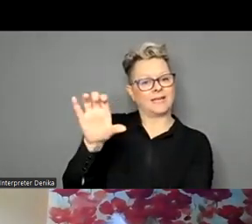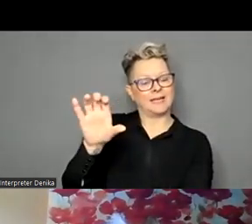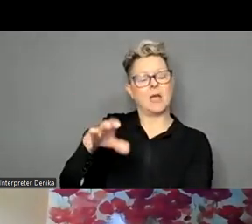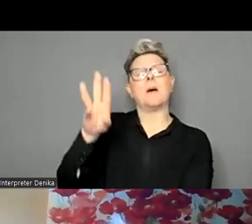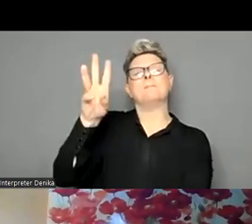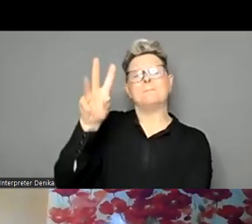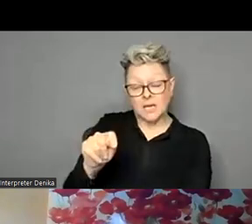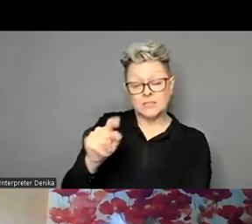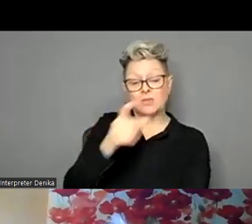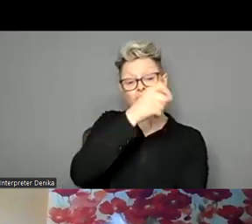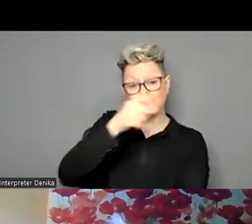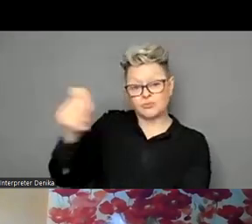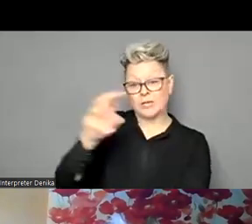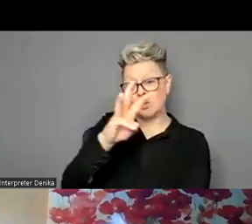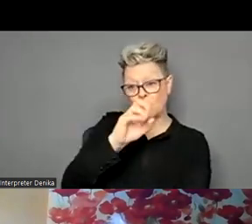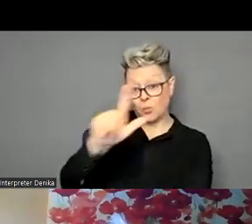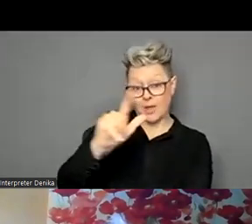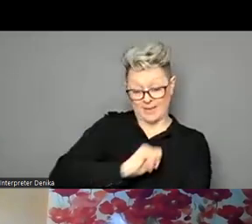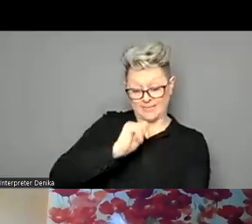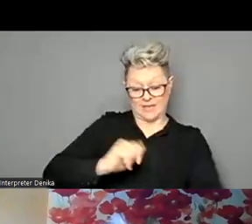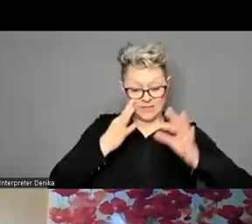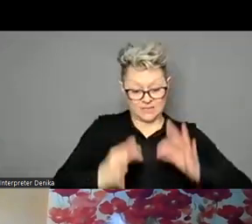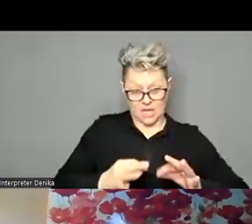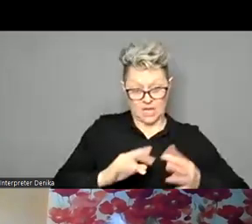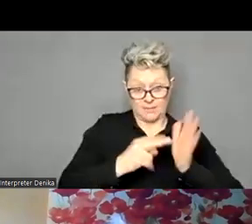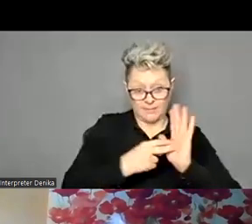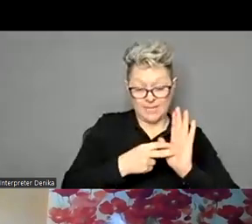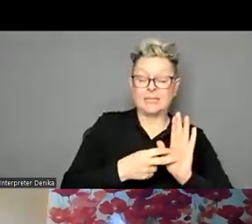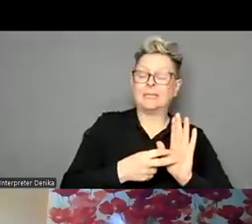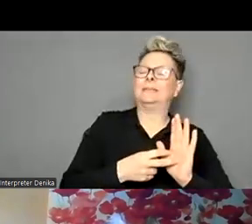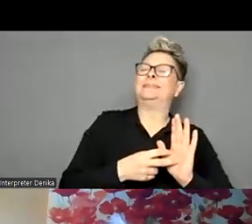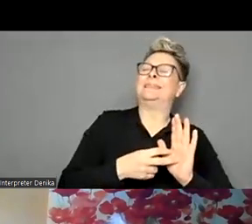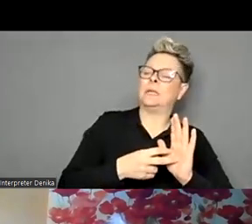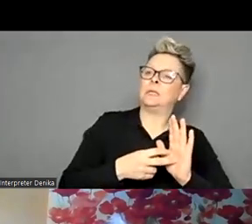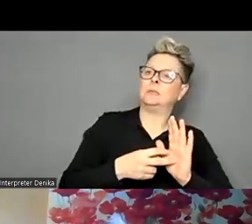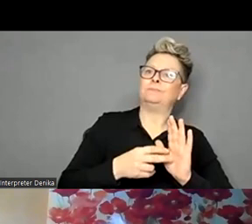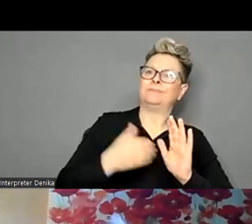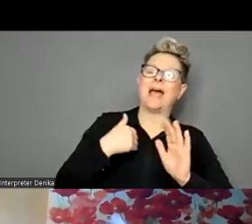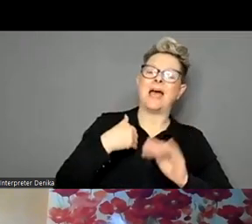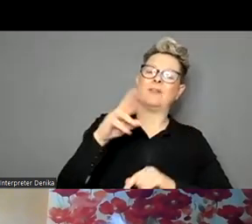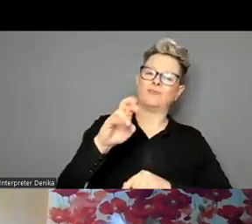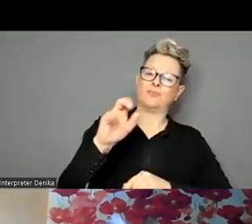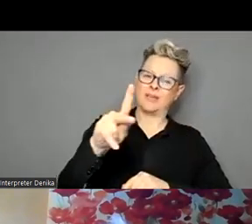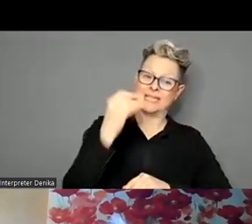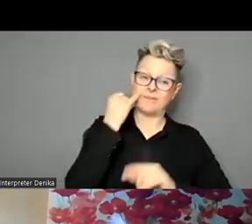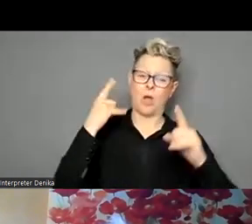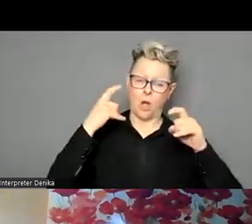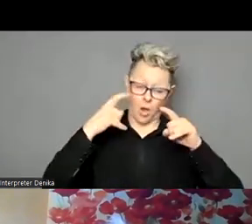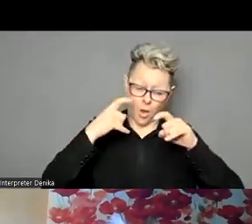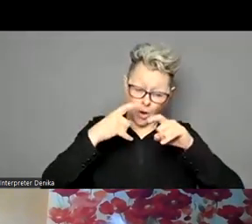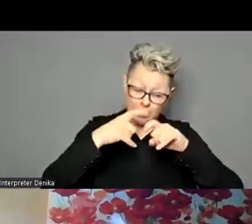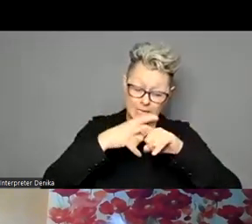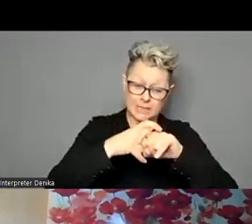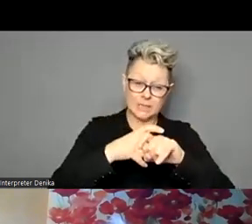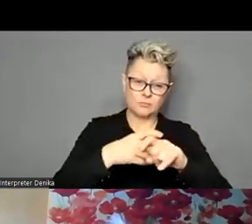with holographic wills in terms of if you have more complicated wishes, those are, there may be